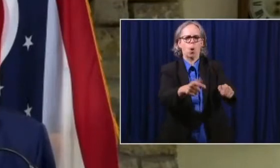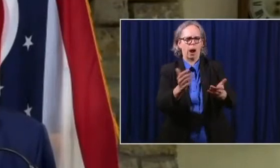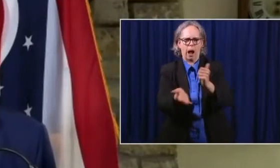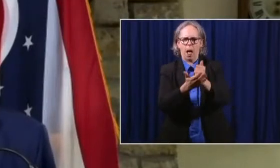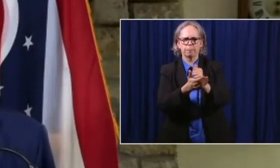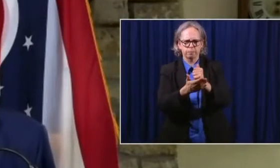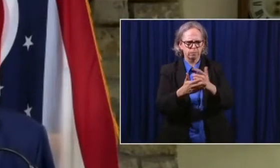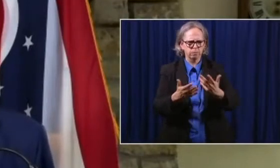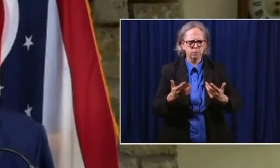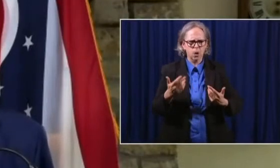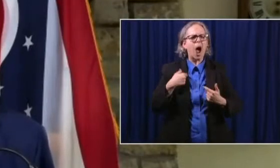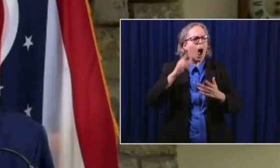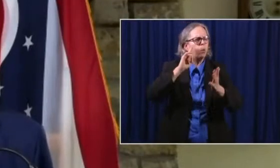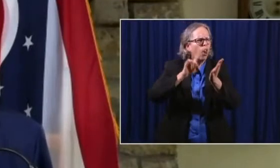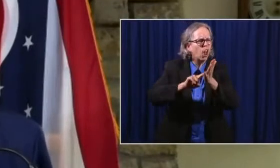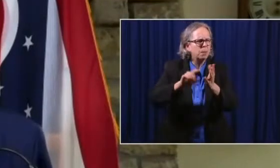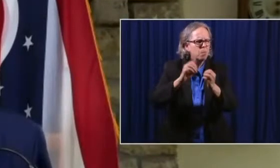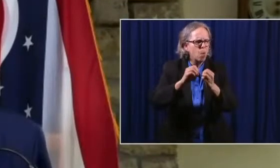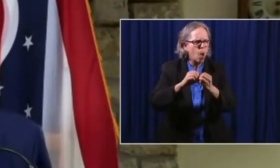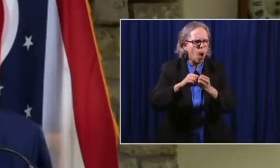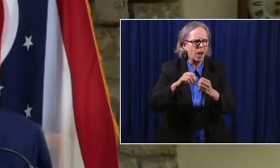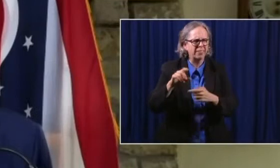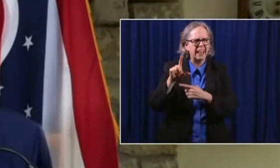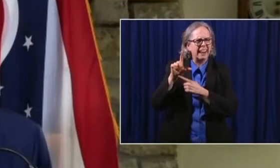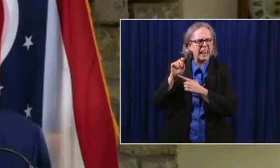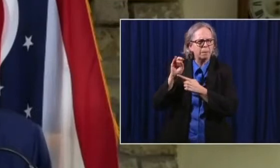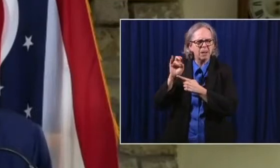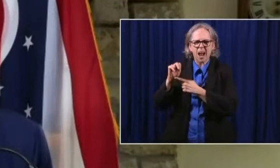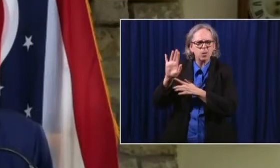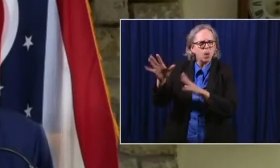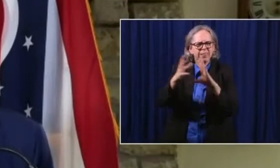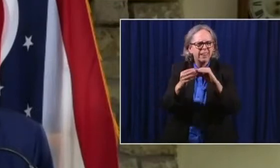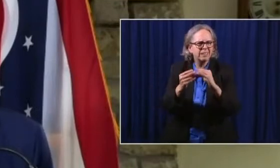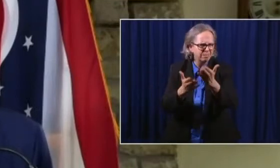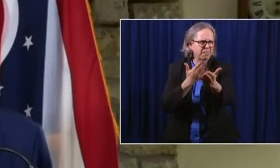with the school, and see what we can learn.